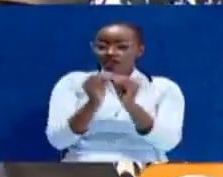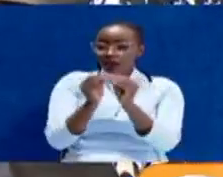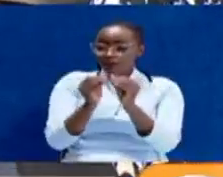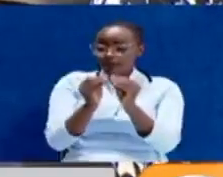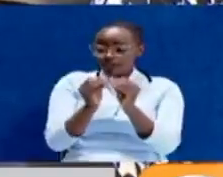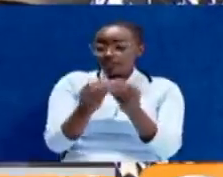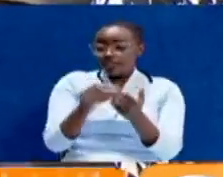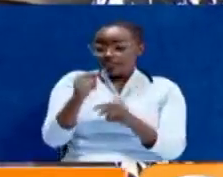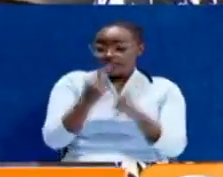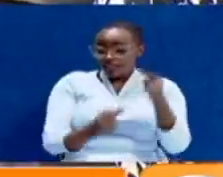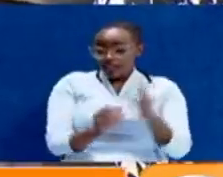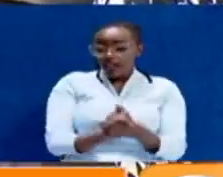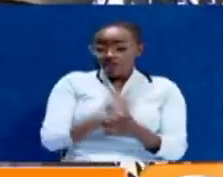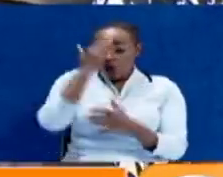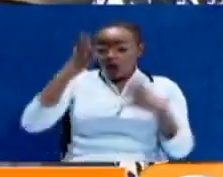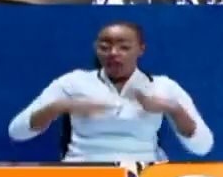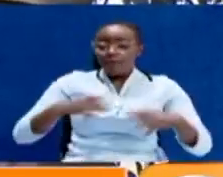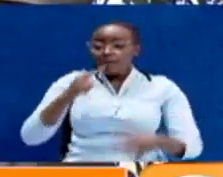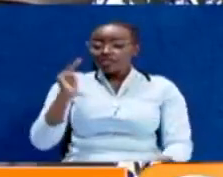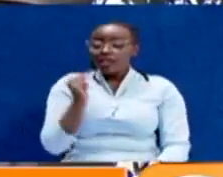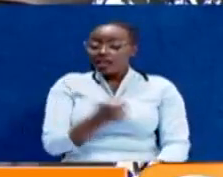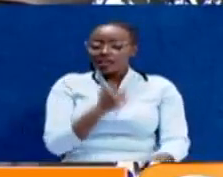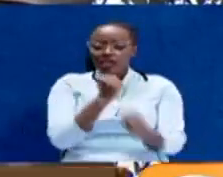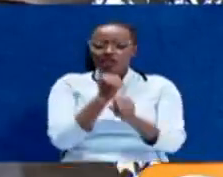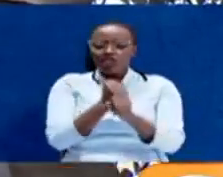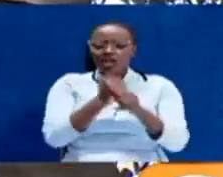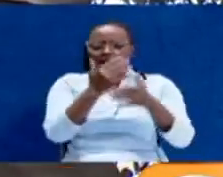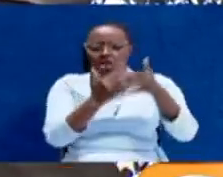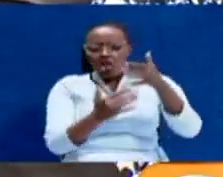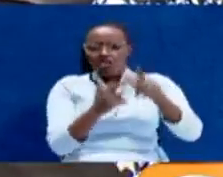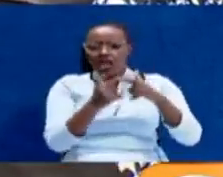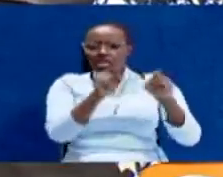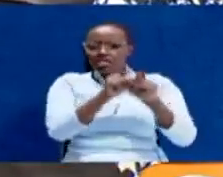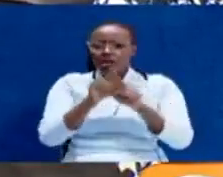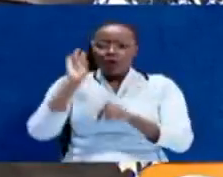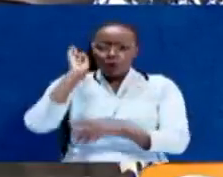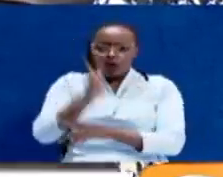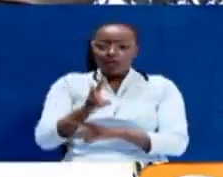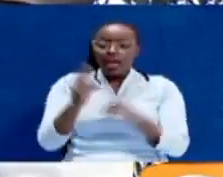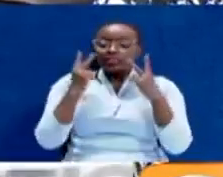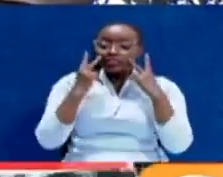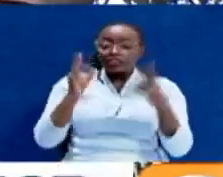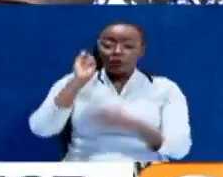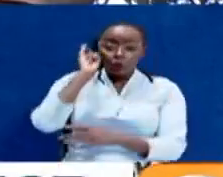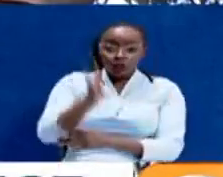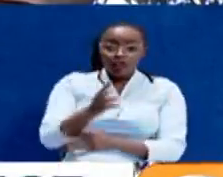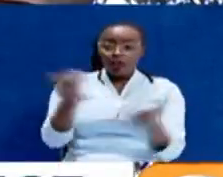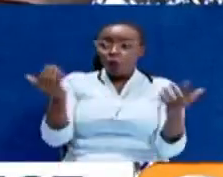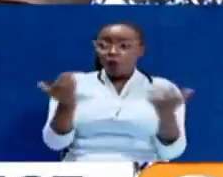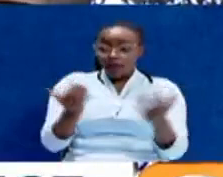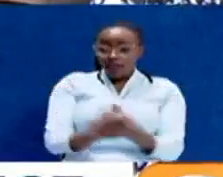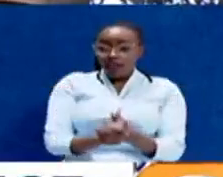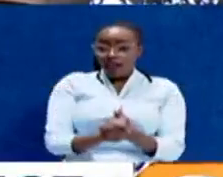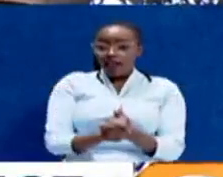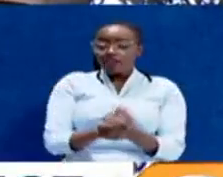field, not here, where when people tell us they have done 10 boreholes, we will drive around with them to see them, where they are. And